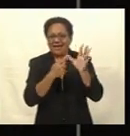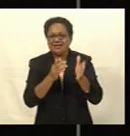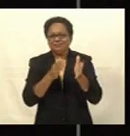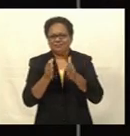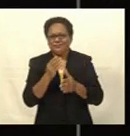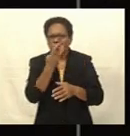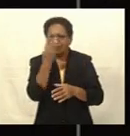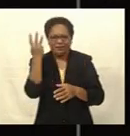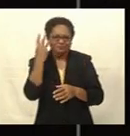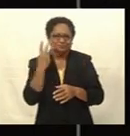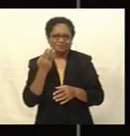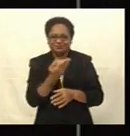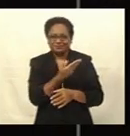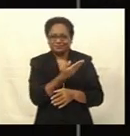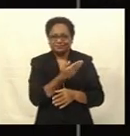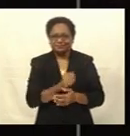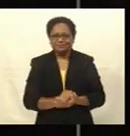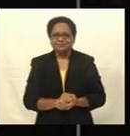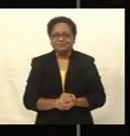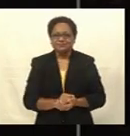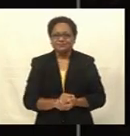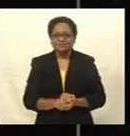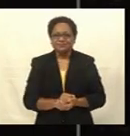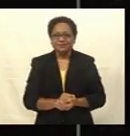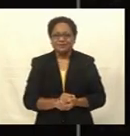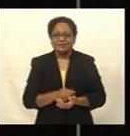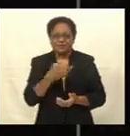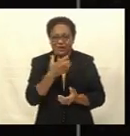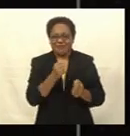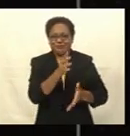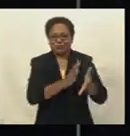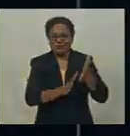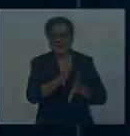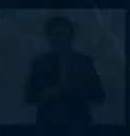Satini. Eleanor Turangaivu caught up with her and files this story.